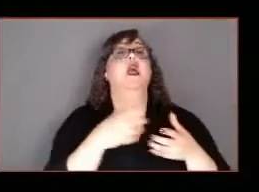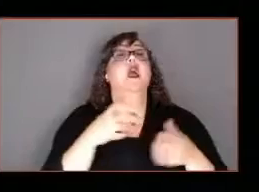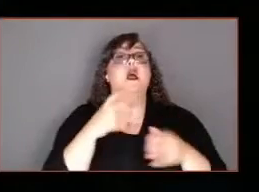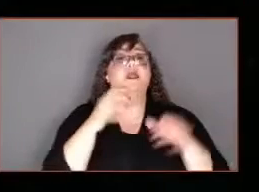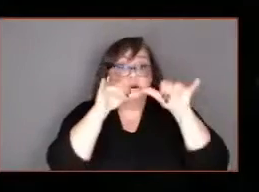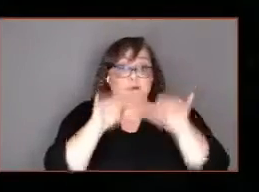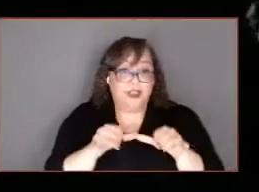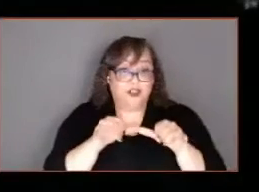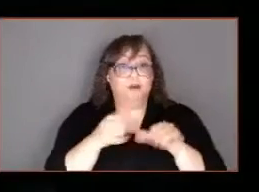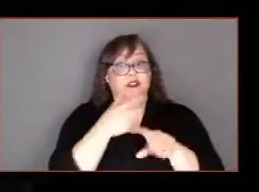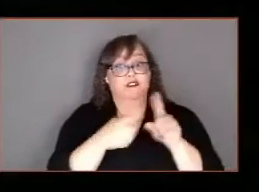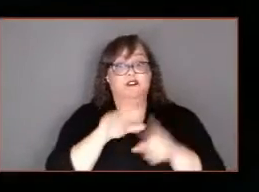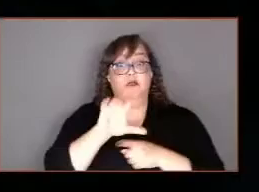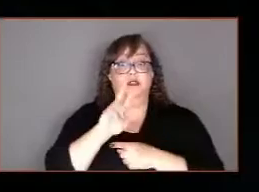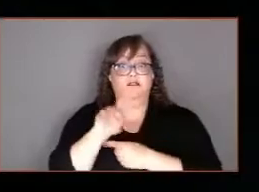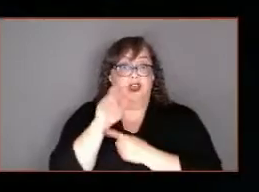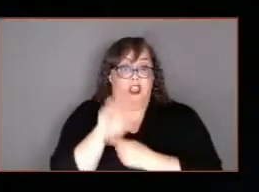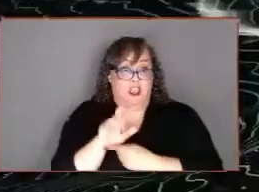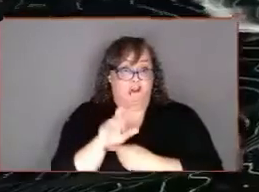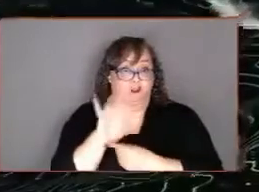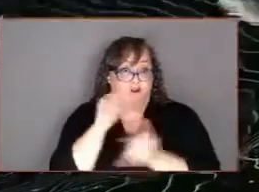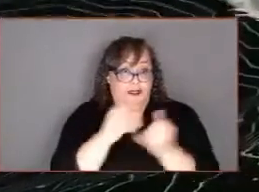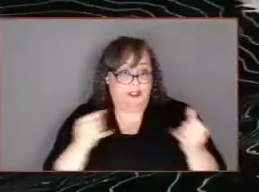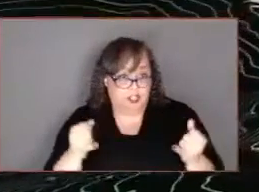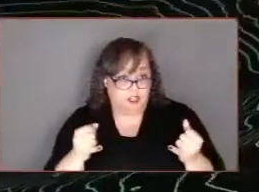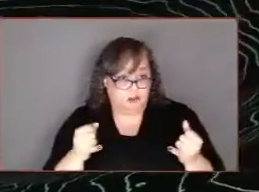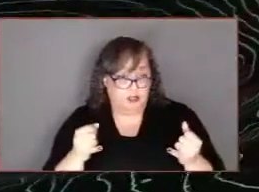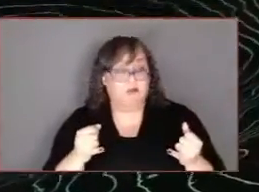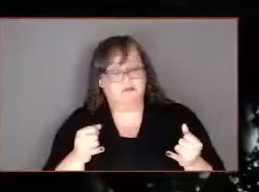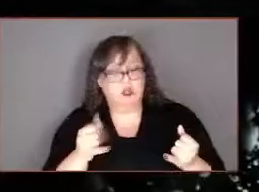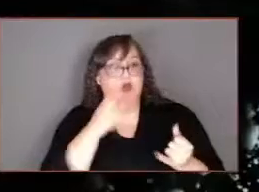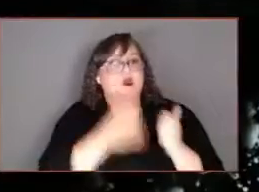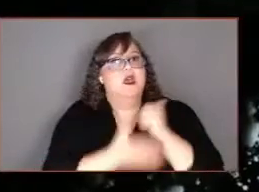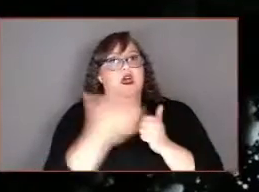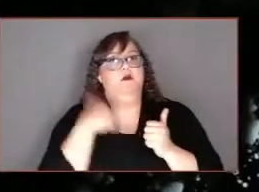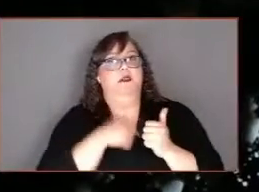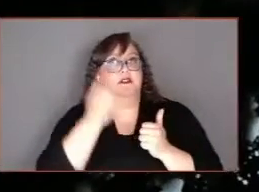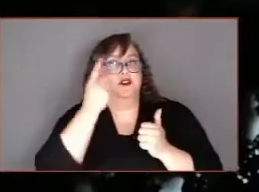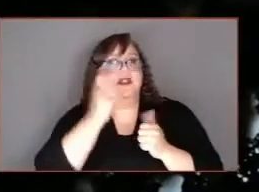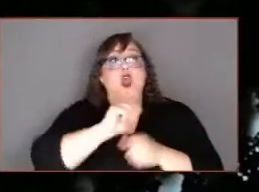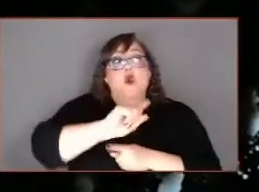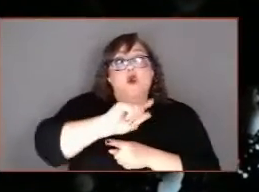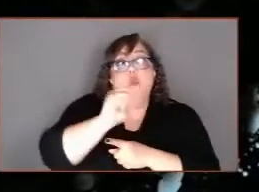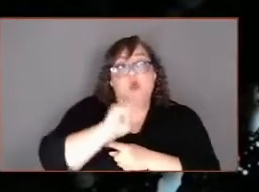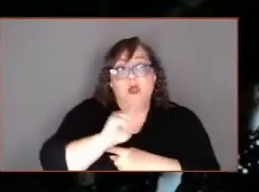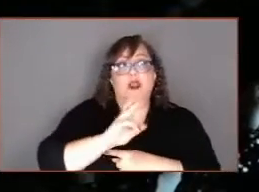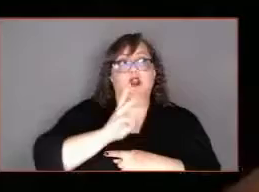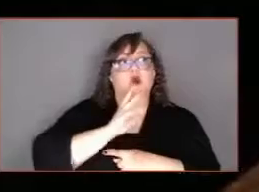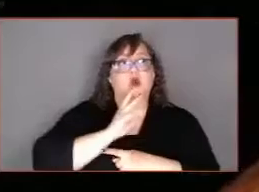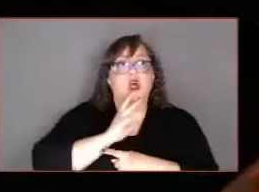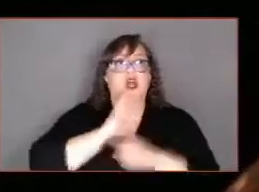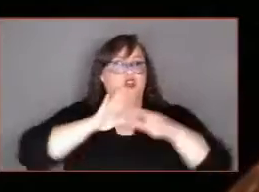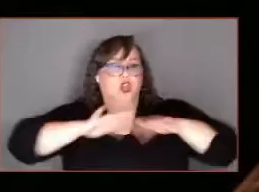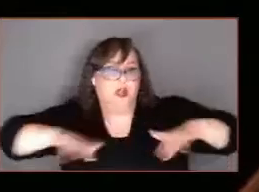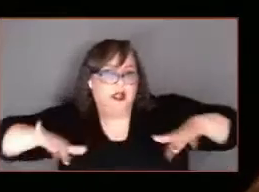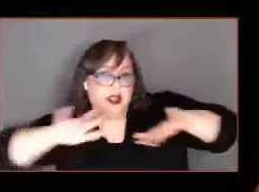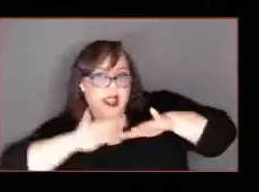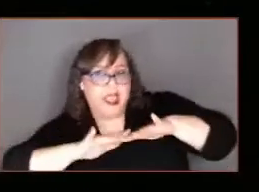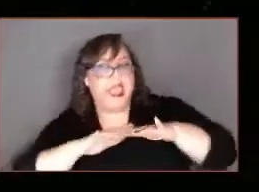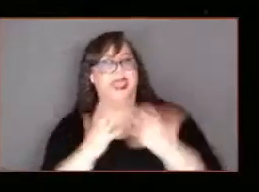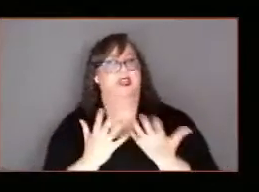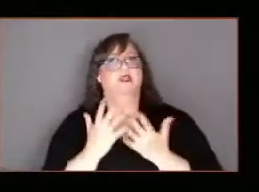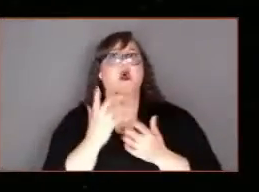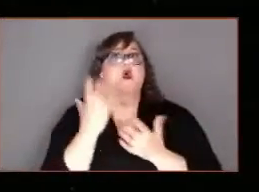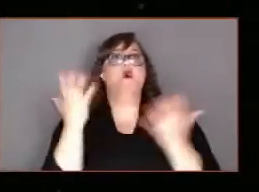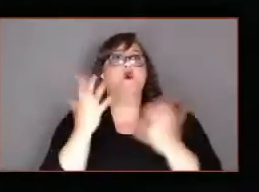will make can help us understand the source and distribution of the water and other volatiles on the moon, giving us insight into